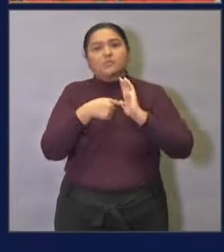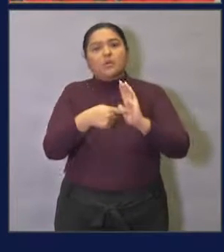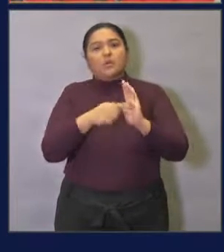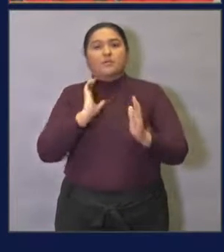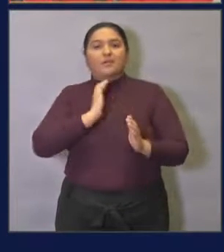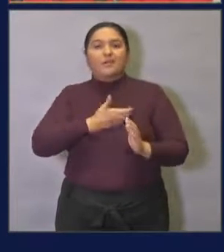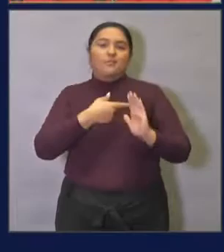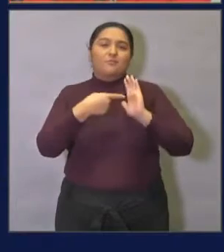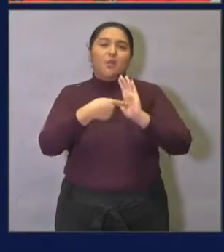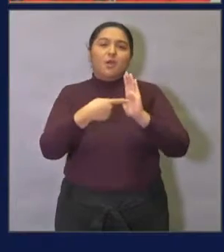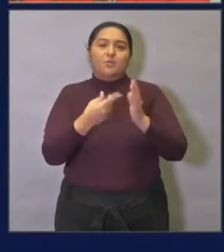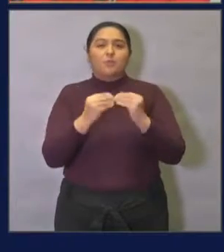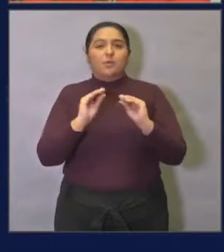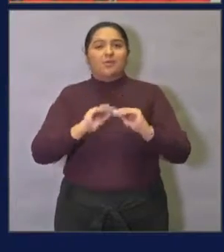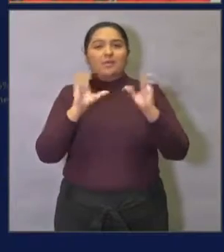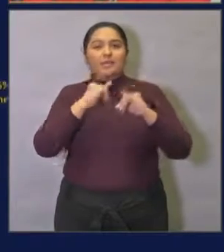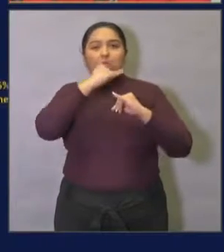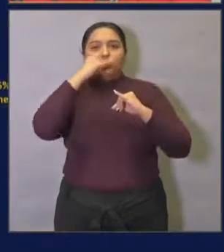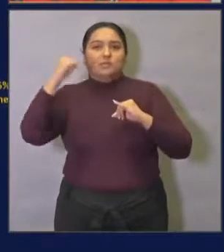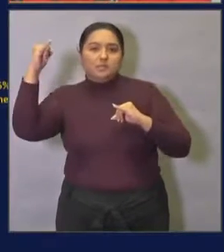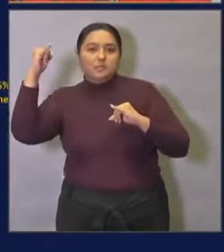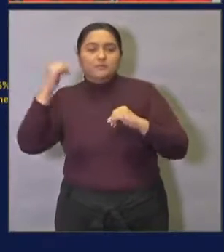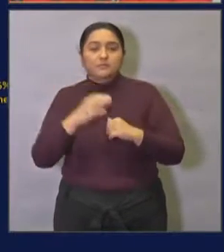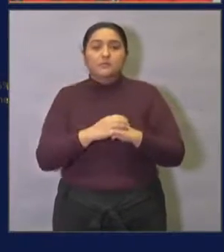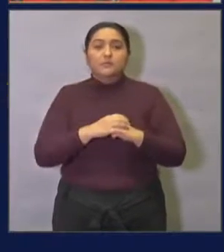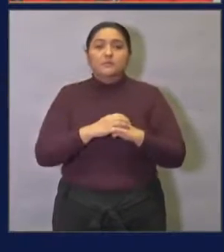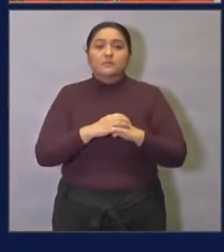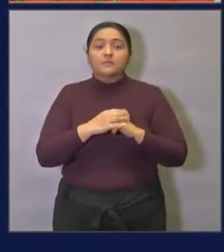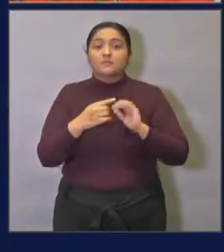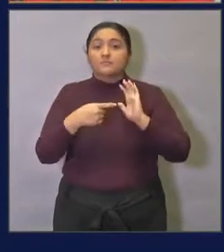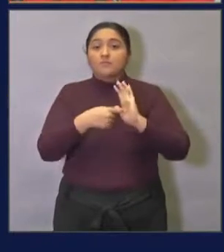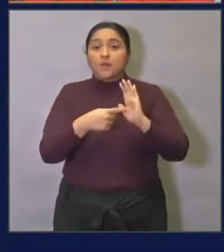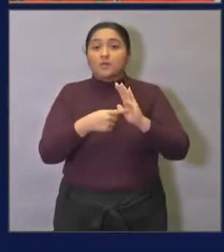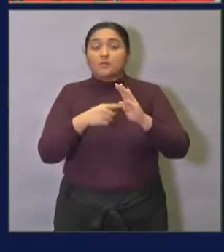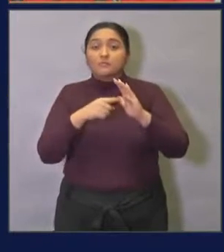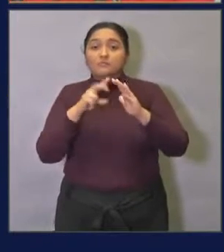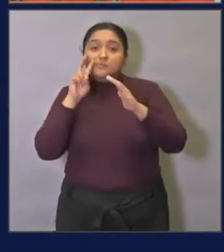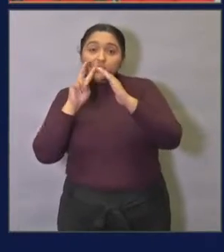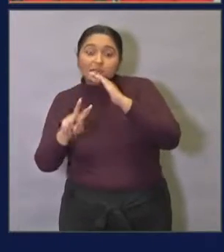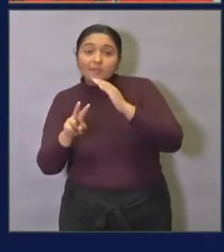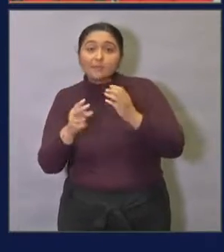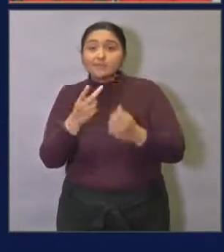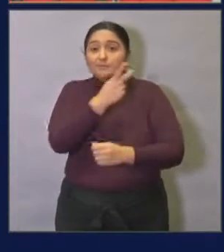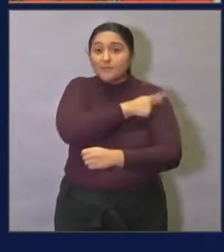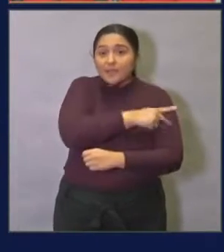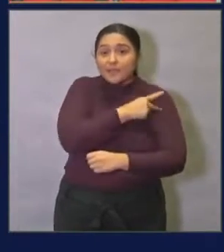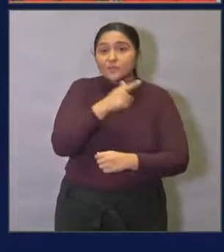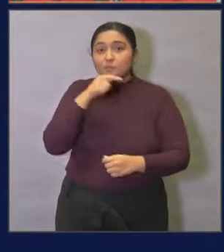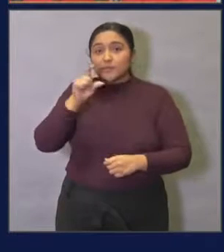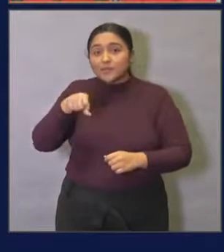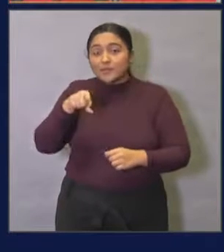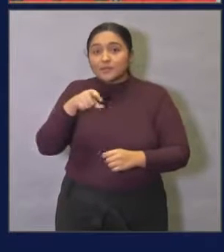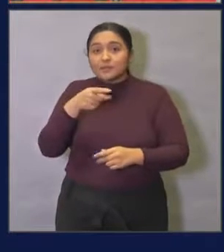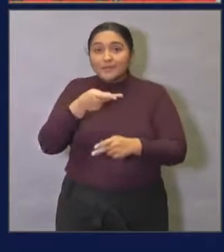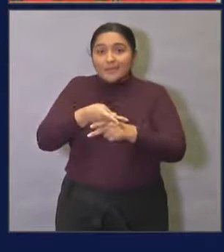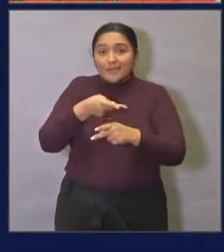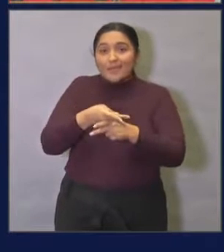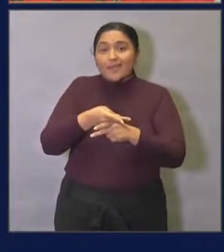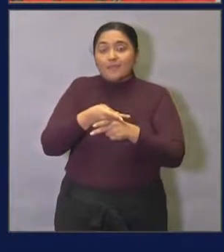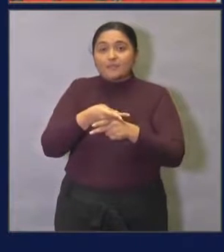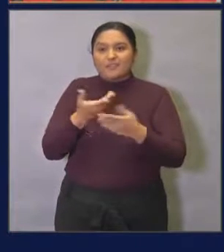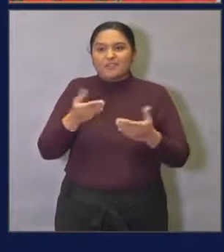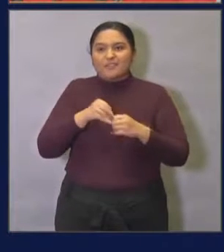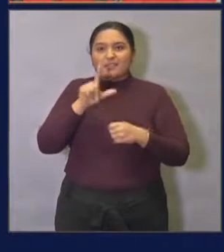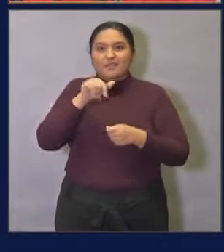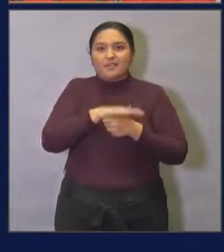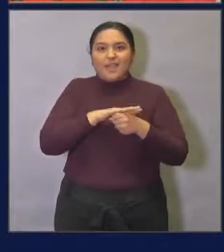clearly. The model predicts that the number of patients requiring ICU care in Los Angeles County within a month could